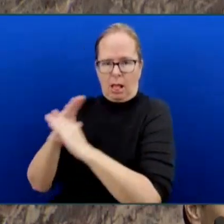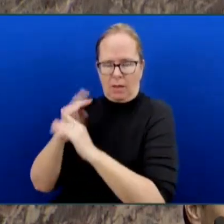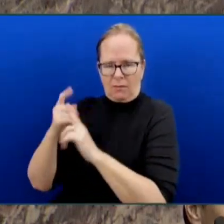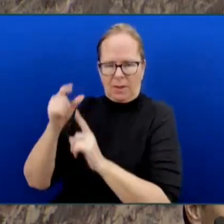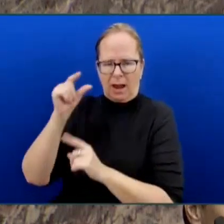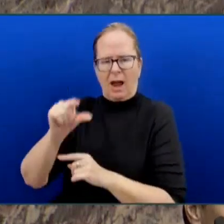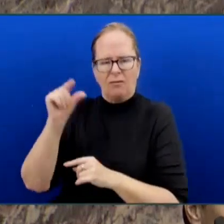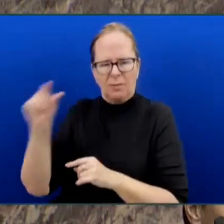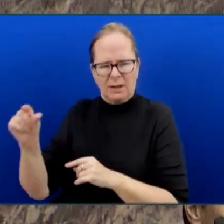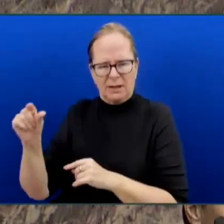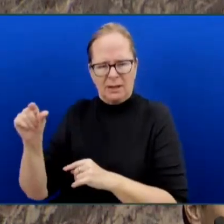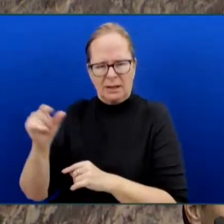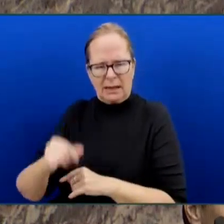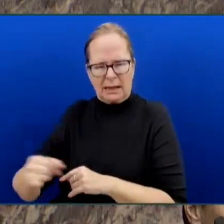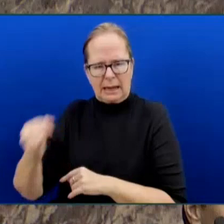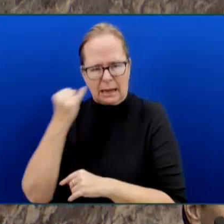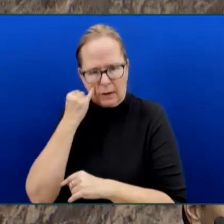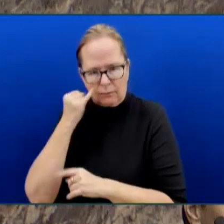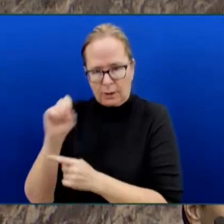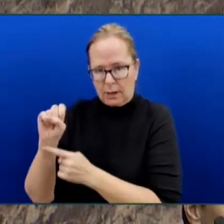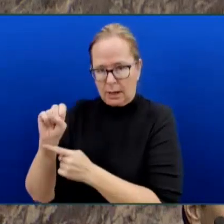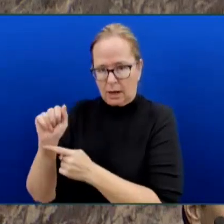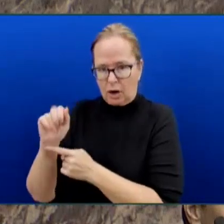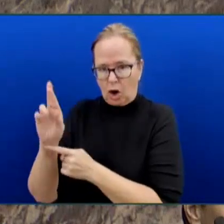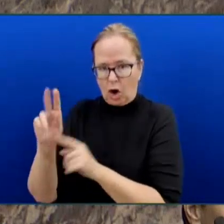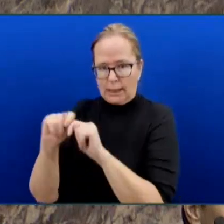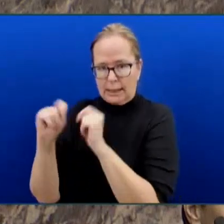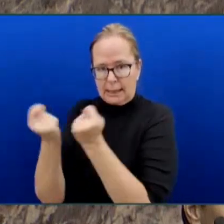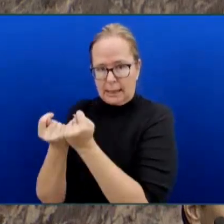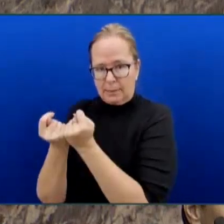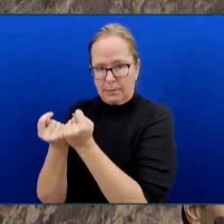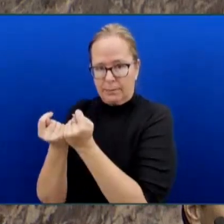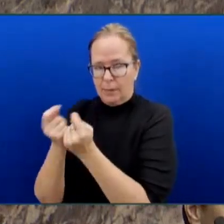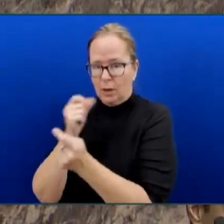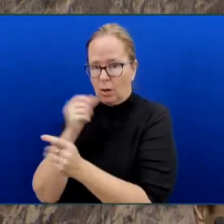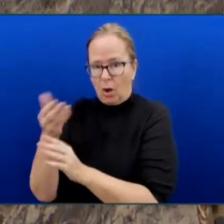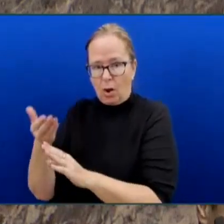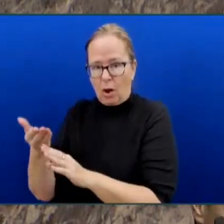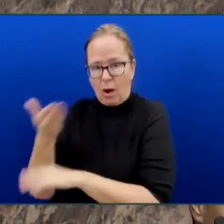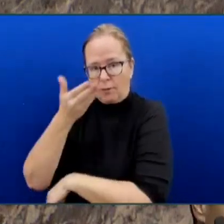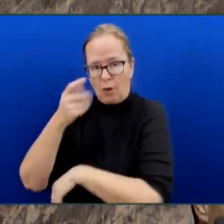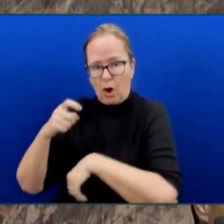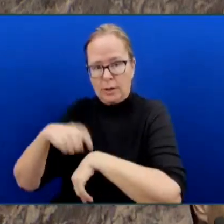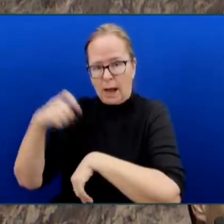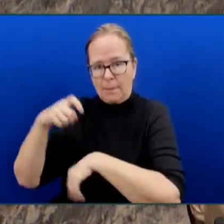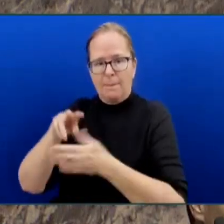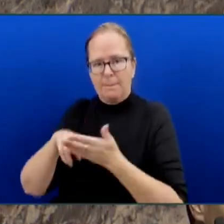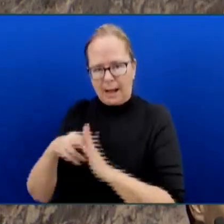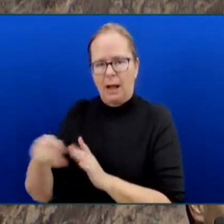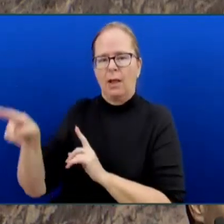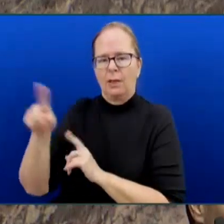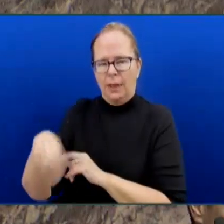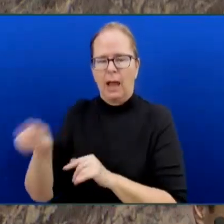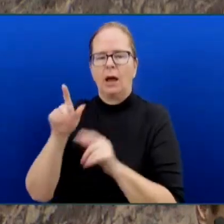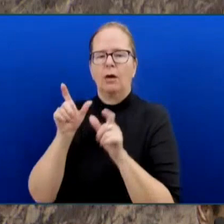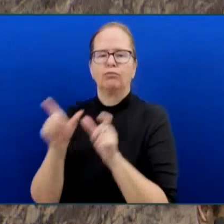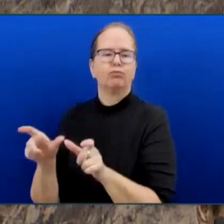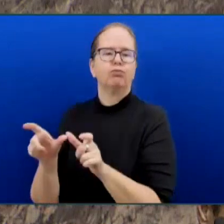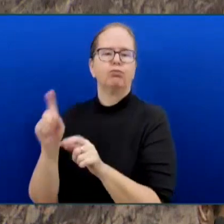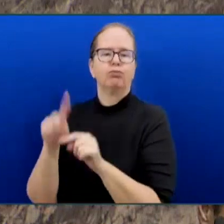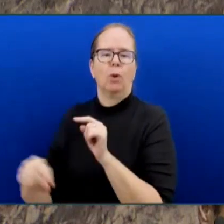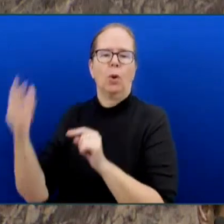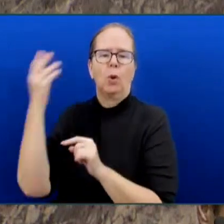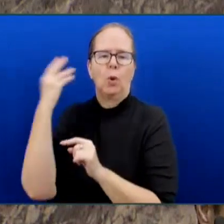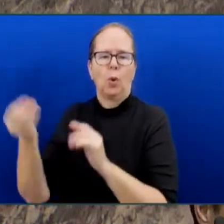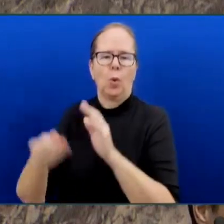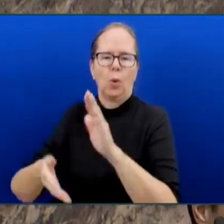the government's arbitrary deadline, they can't be deployed. Why is the Premier compromising SAR teams' readiness? And will he stop the overreach and let